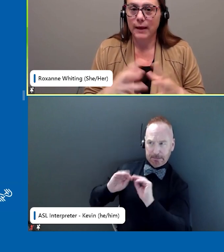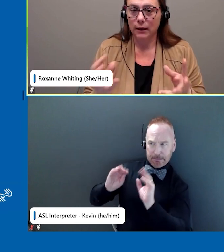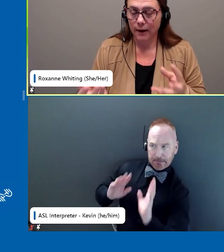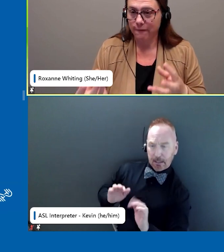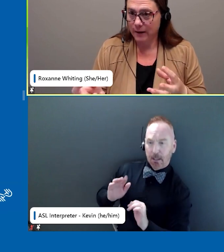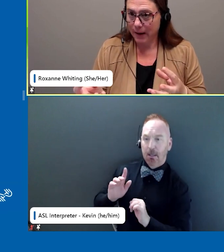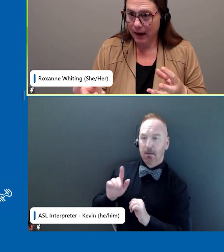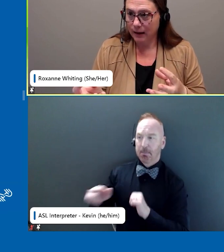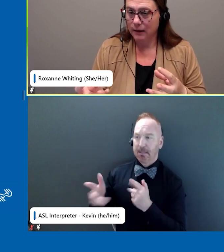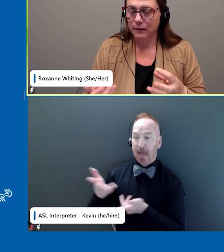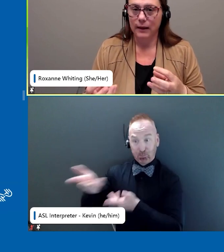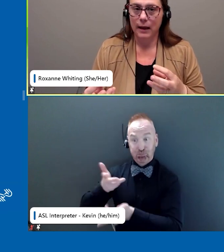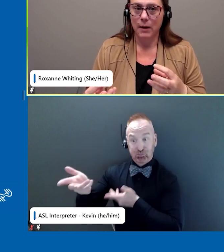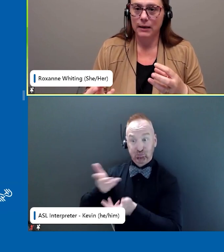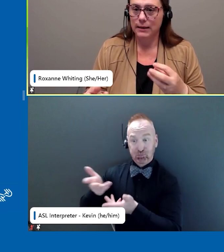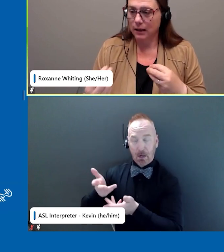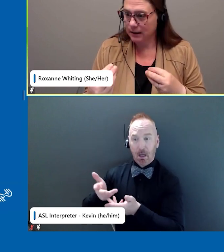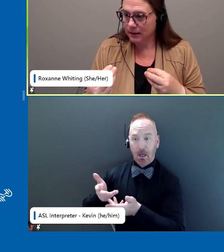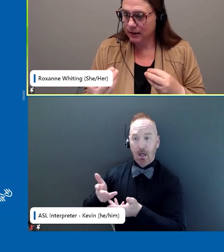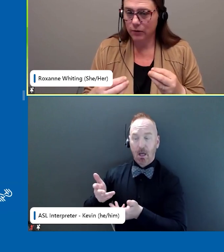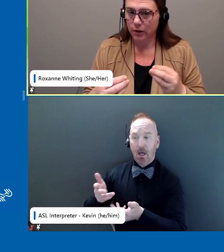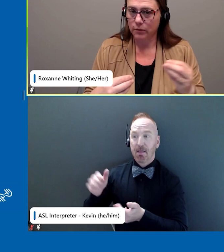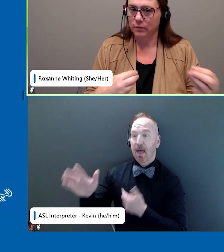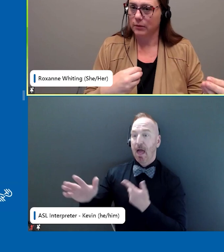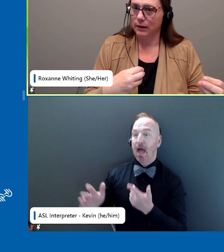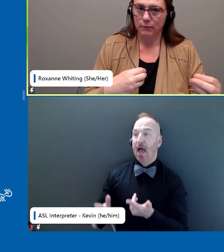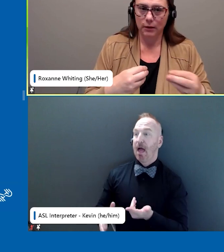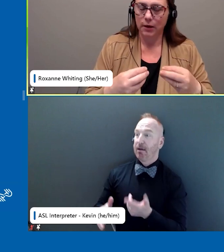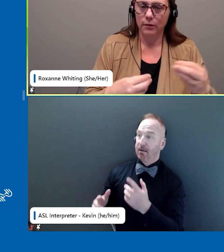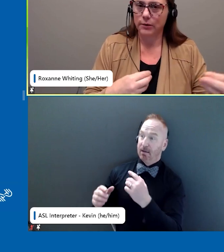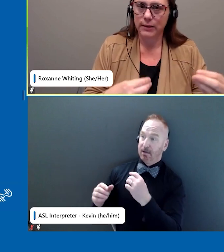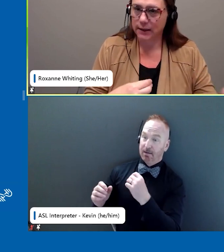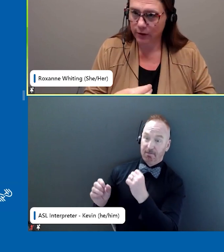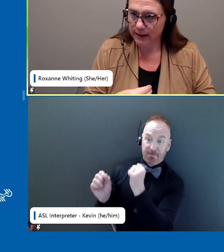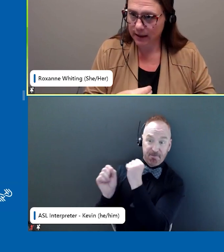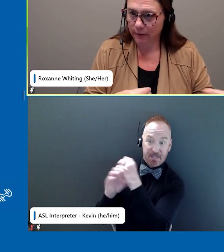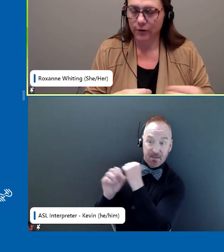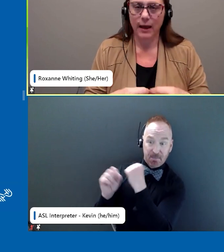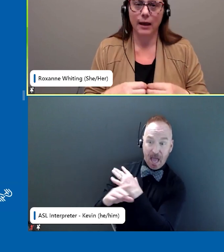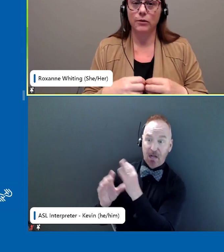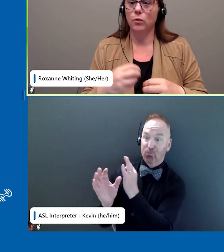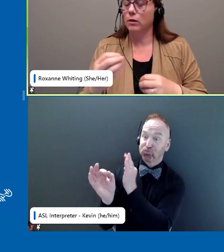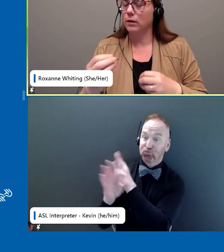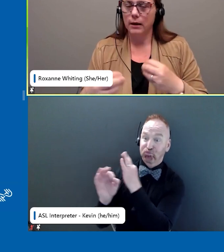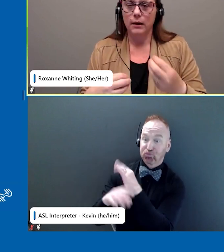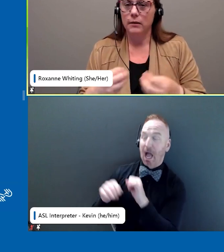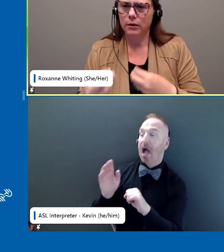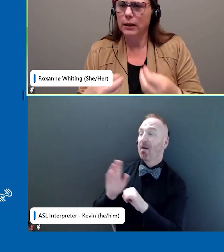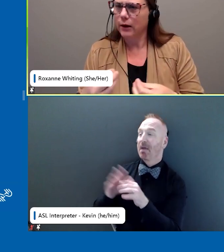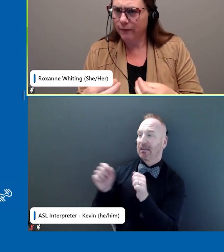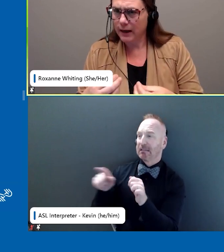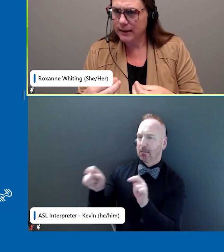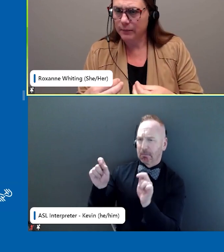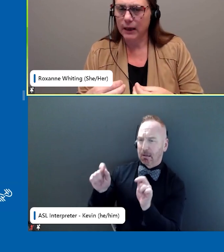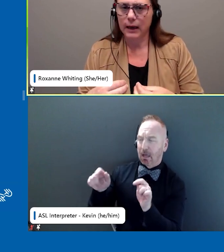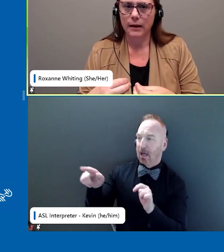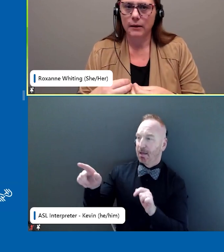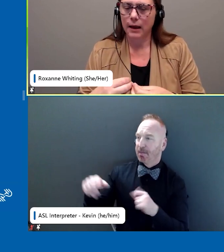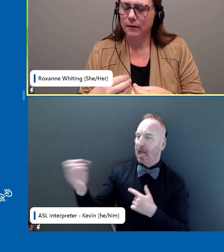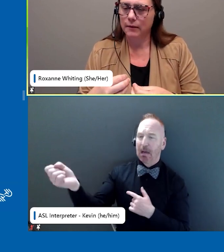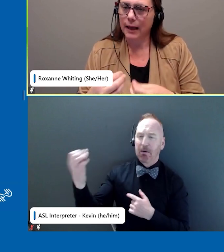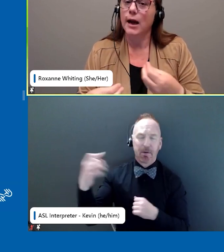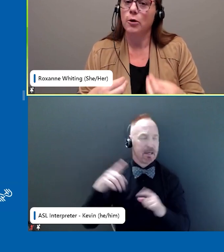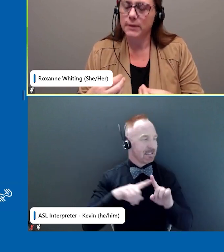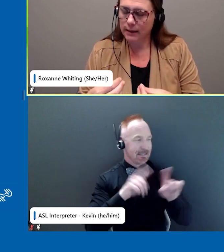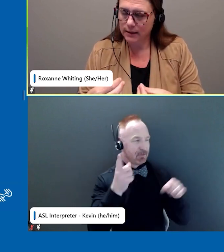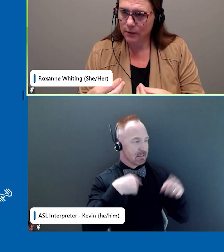And with that live feedback, they might tell us, oh no, here's a different sign for that, or they'll clarify something,